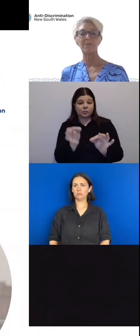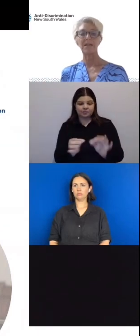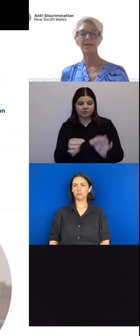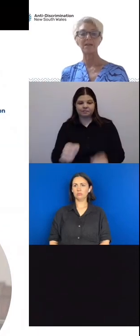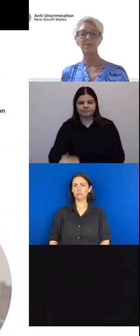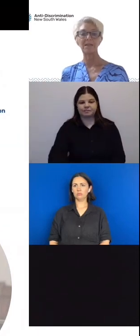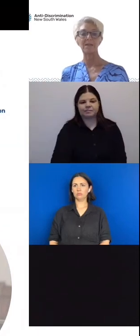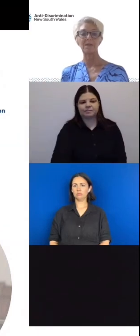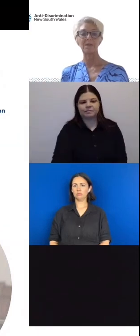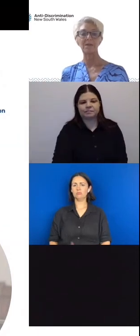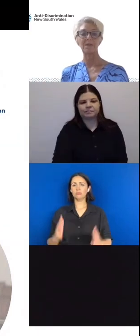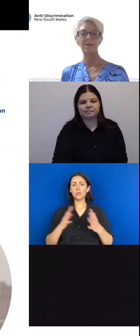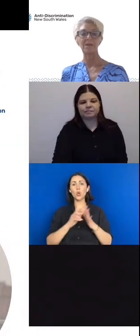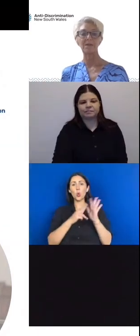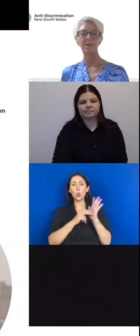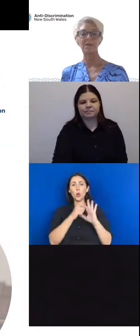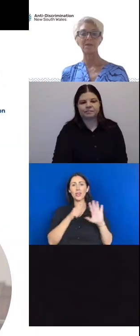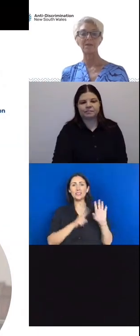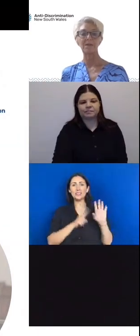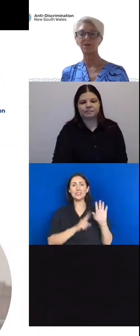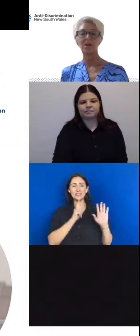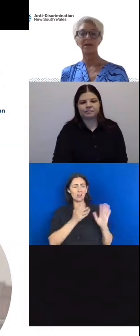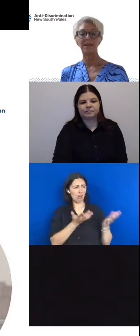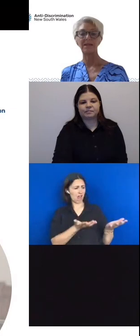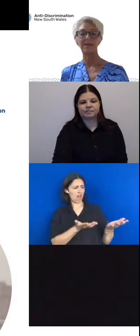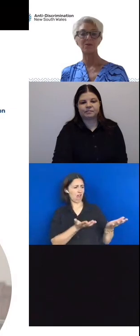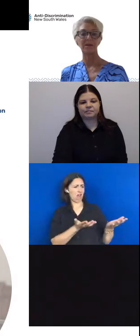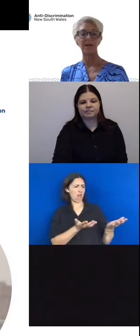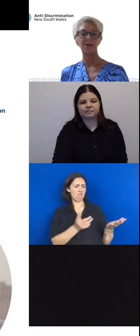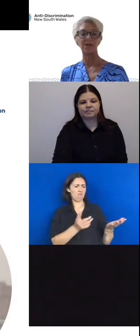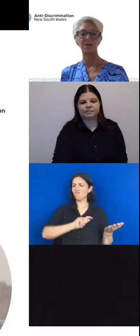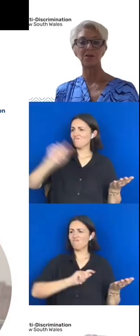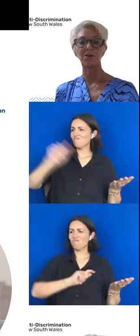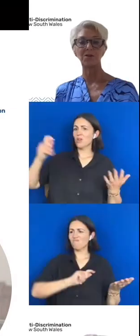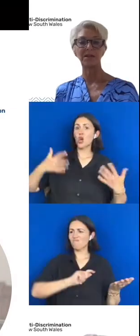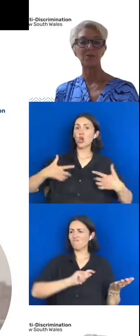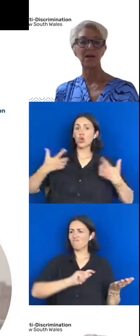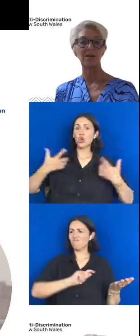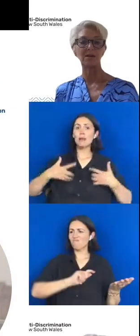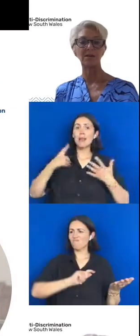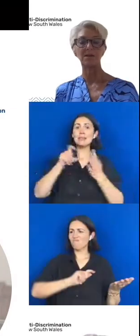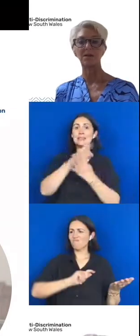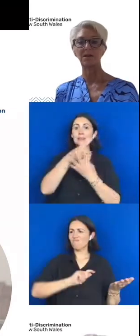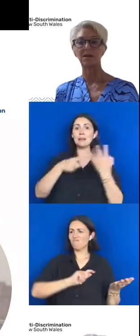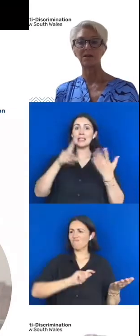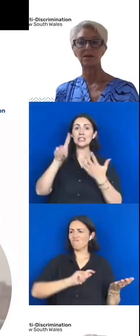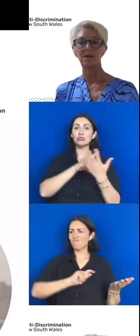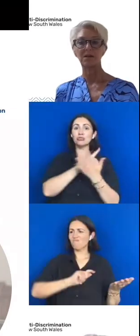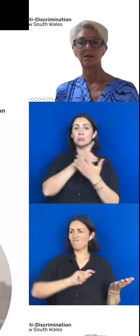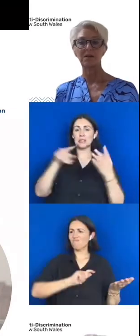made a complaint of disability discrimination with Anti-Discrimination New South Wales.